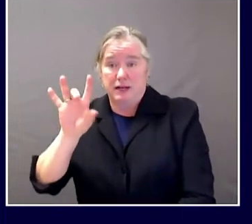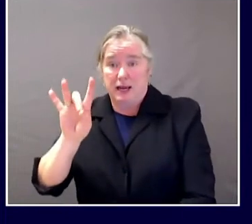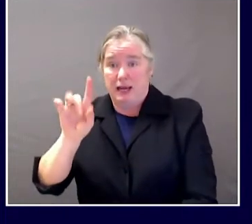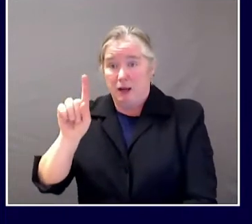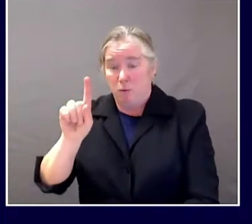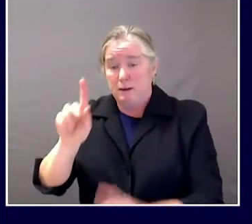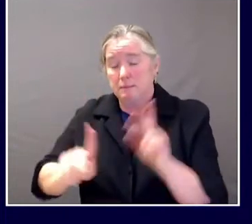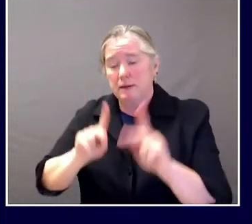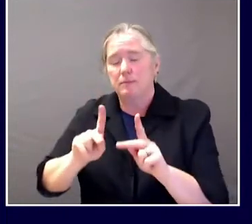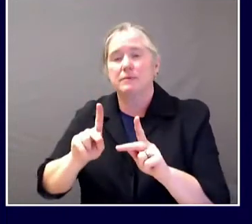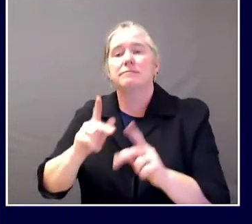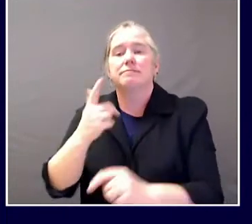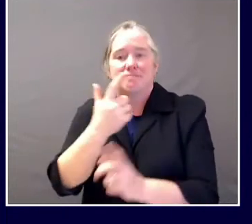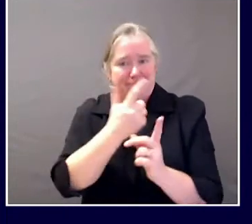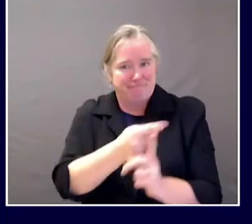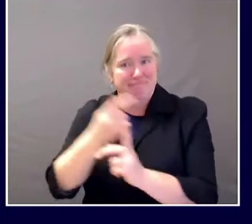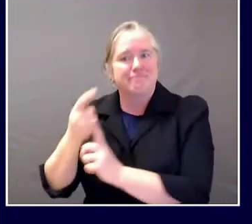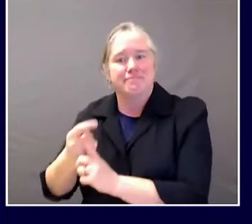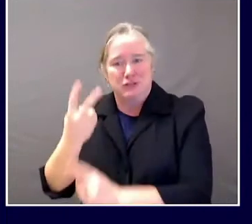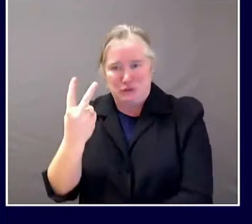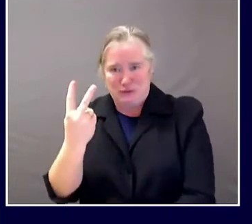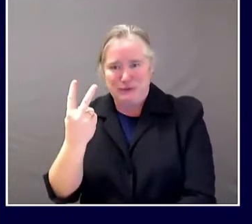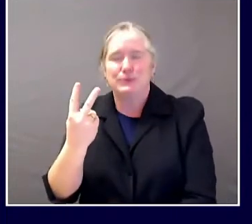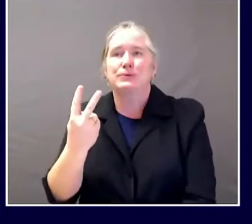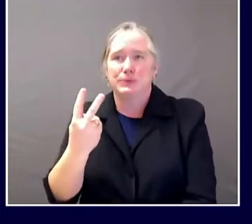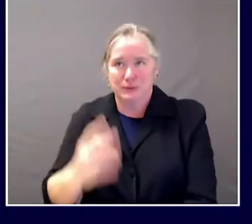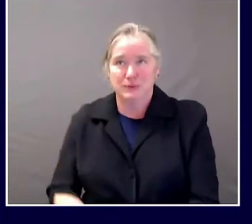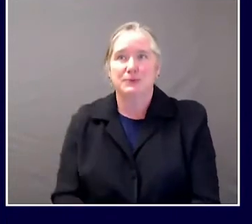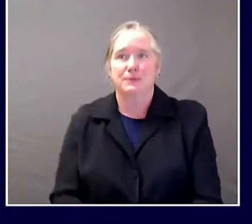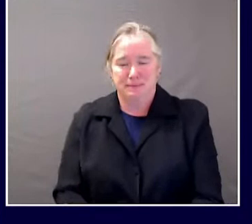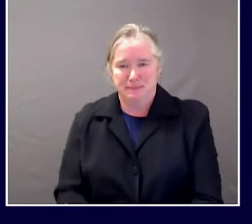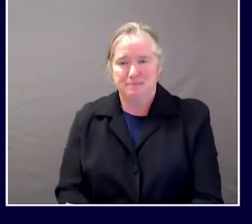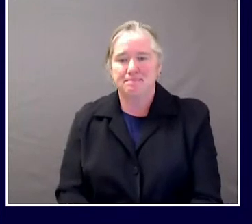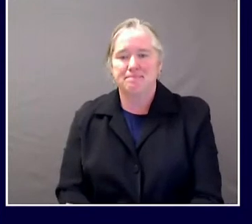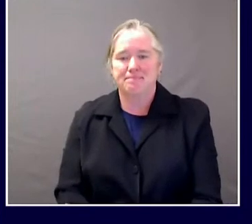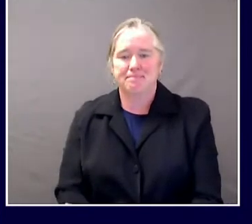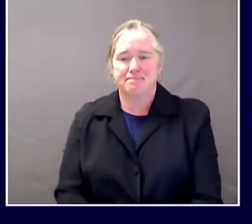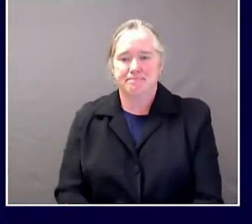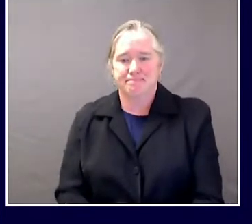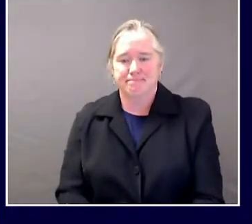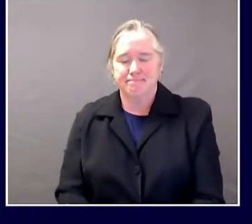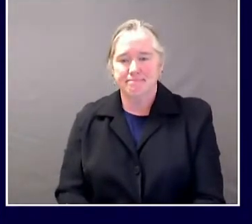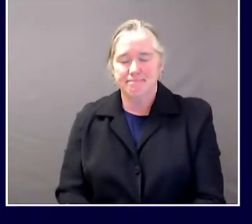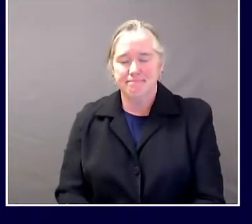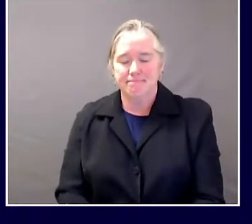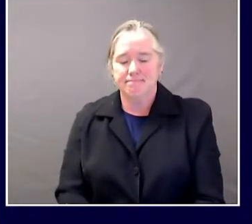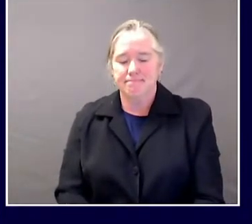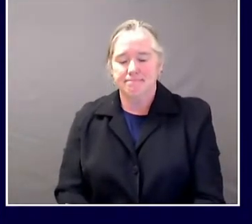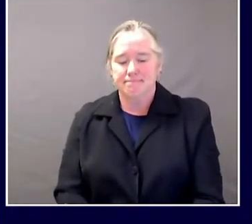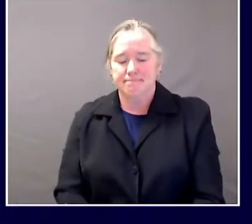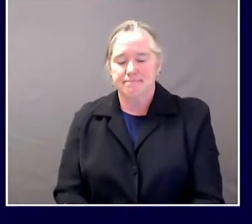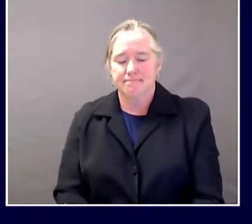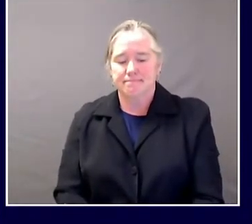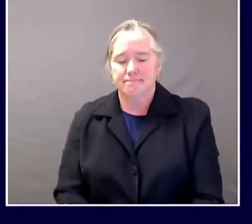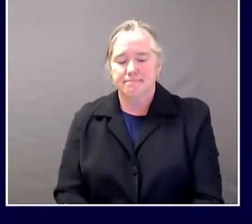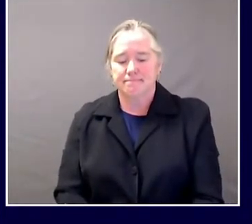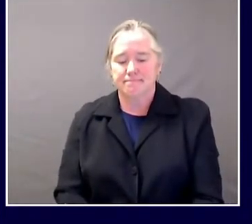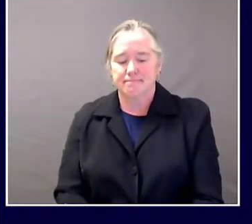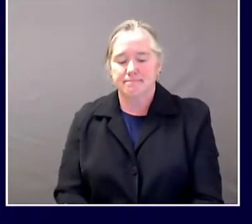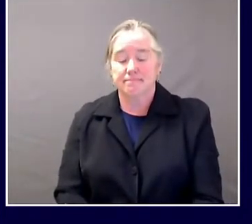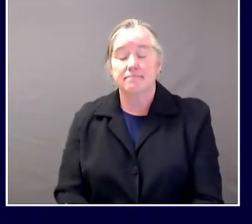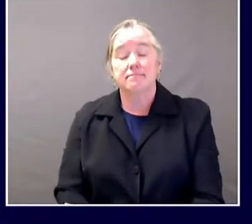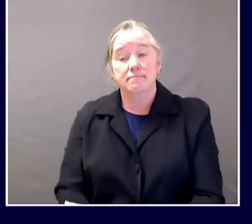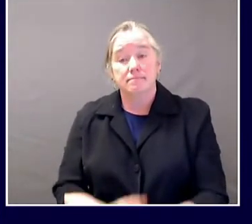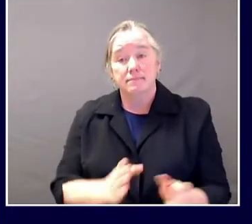5,981 people have now received both of their doses of COVID-19 vaccine. I'd like to take a